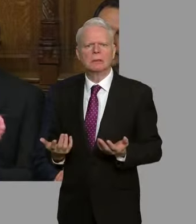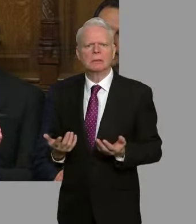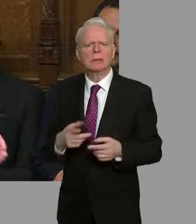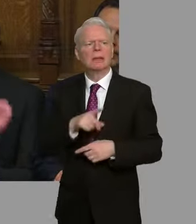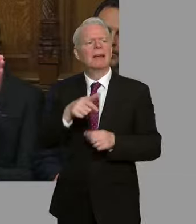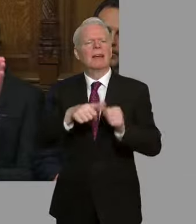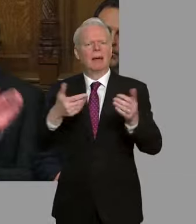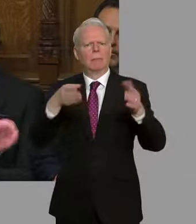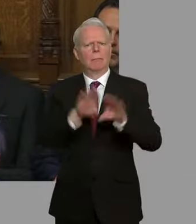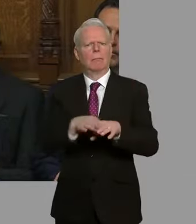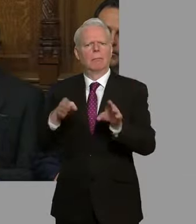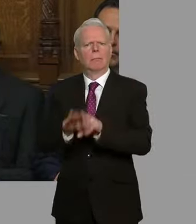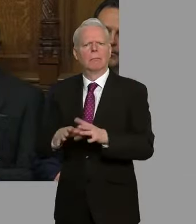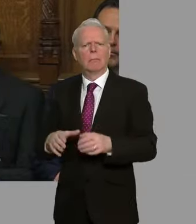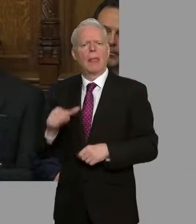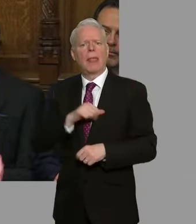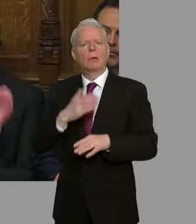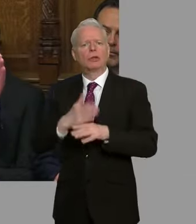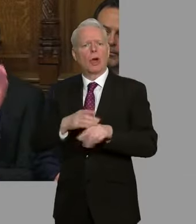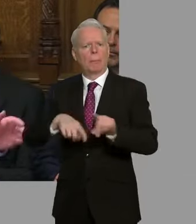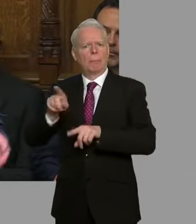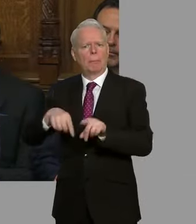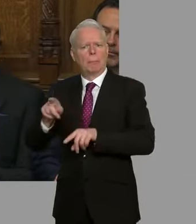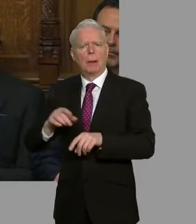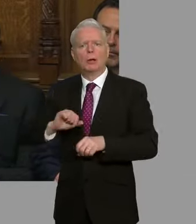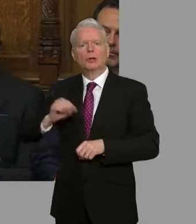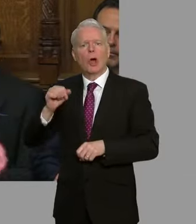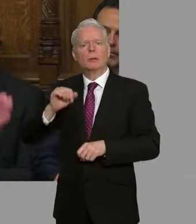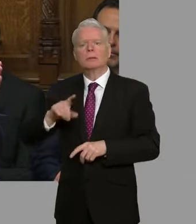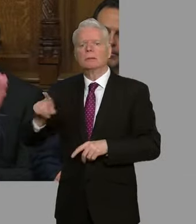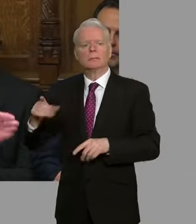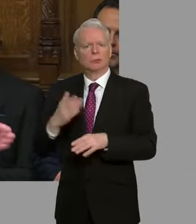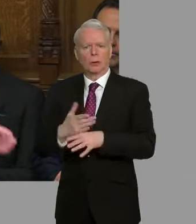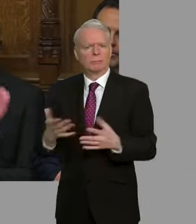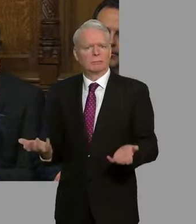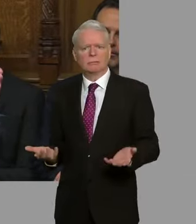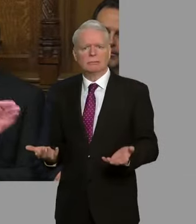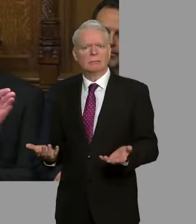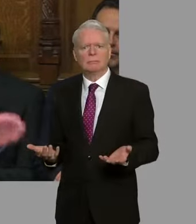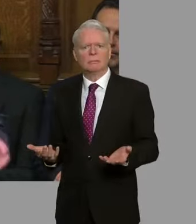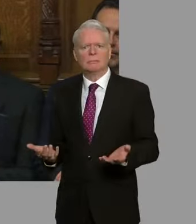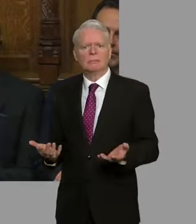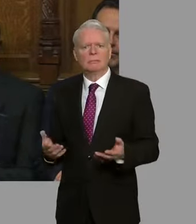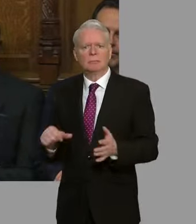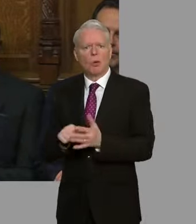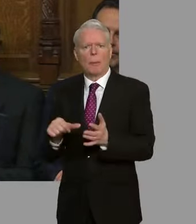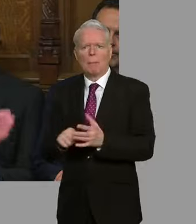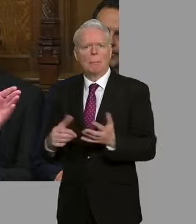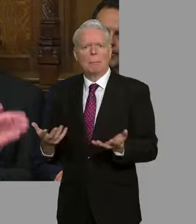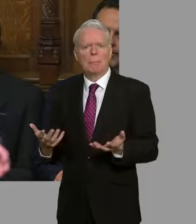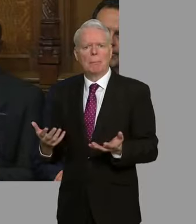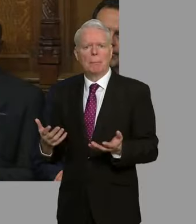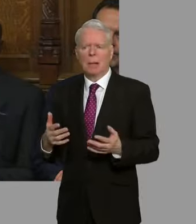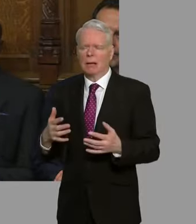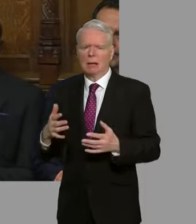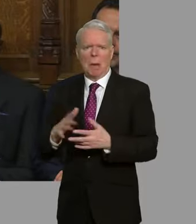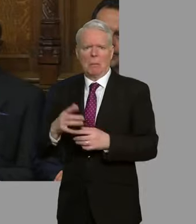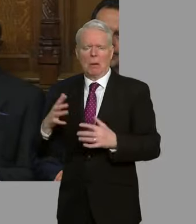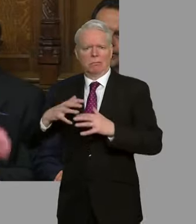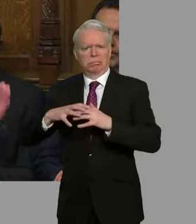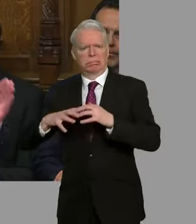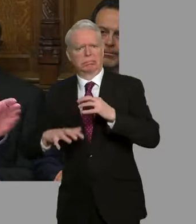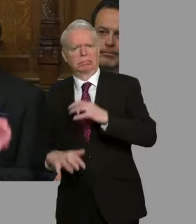to intervene and save the refinery jobs, protect Scotland and deliver on the promise to build Grangemouth for the